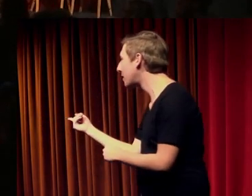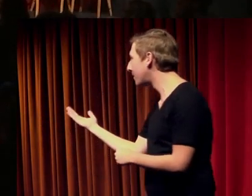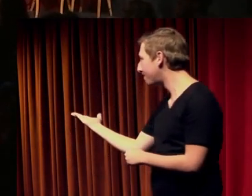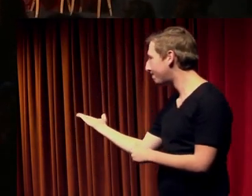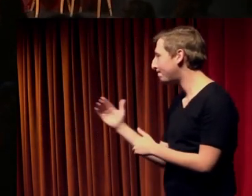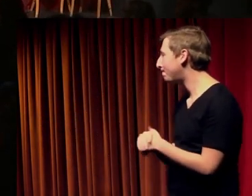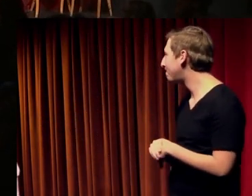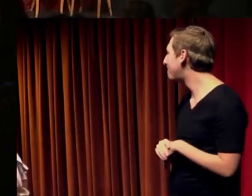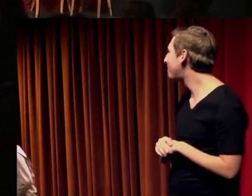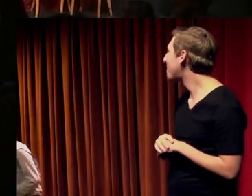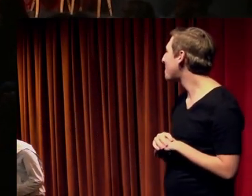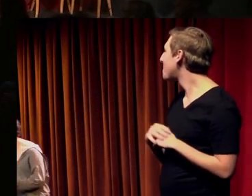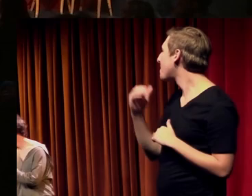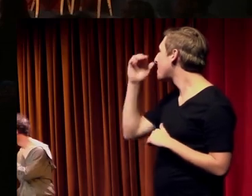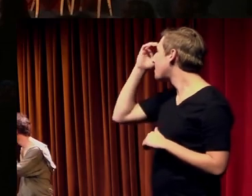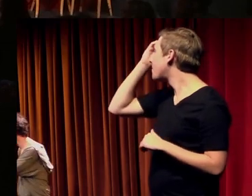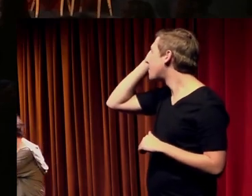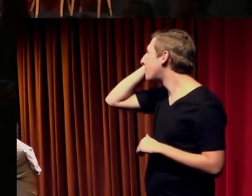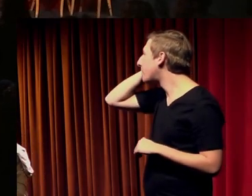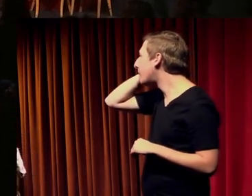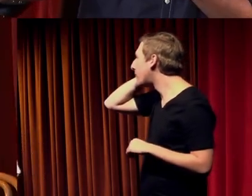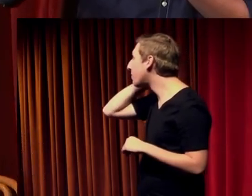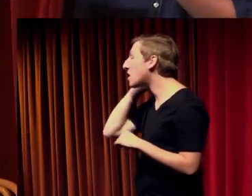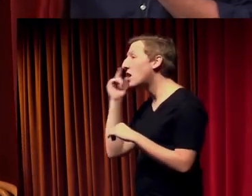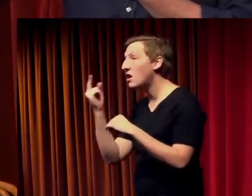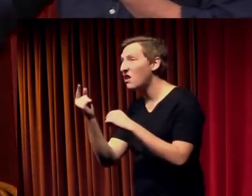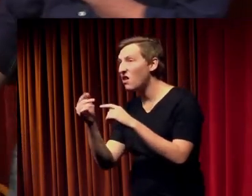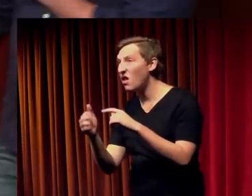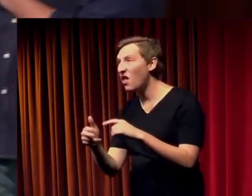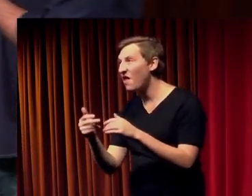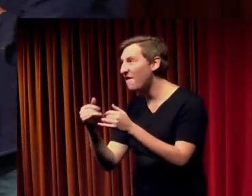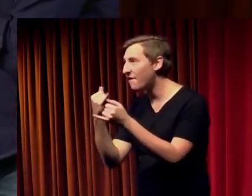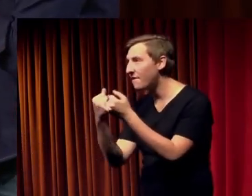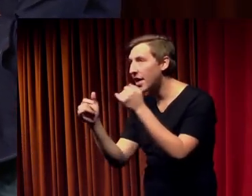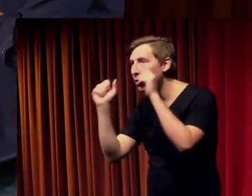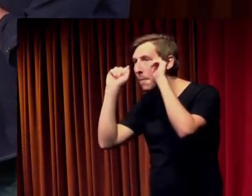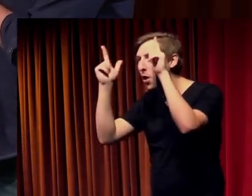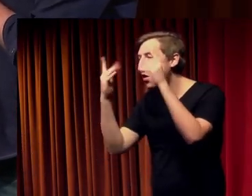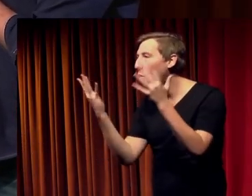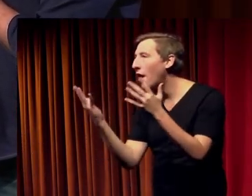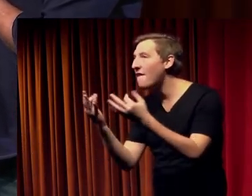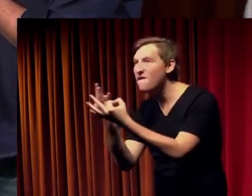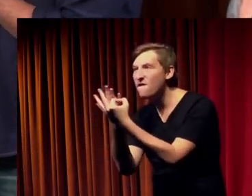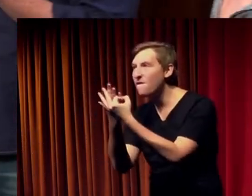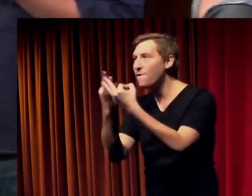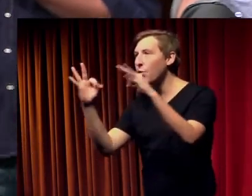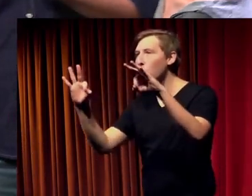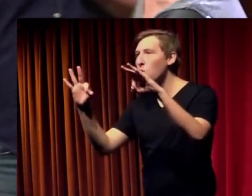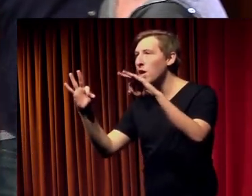And then we also have a free float at the Float Shop.